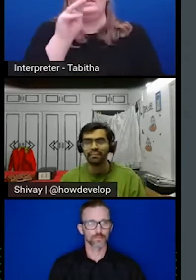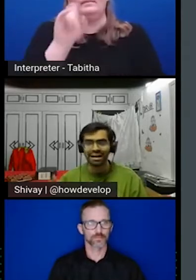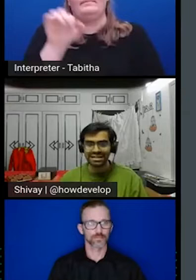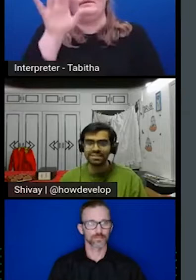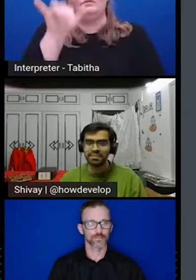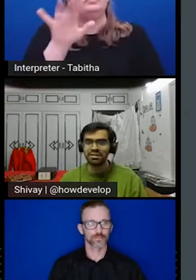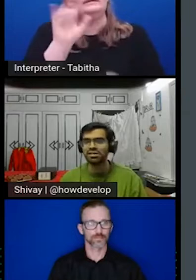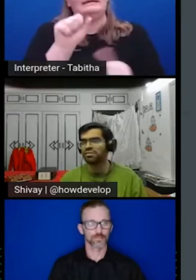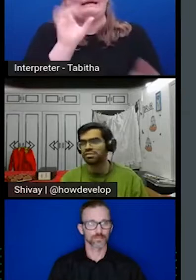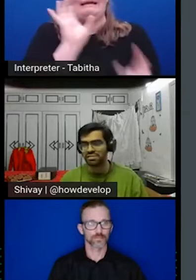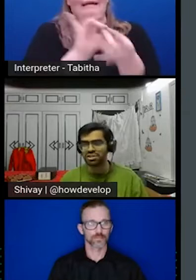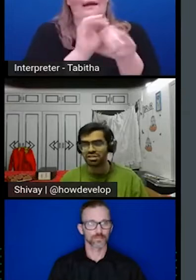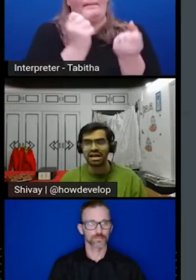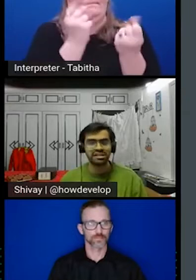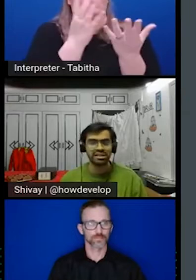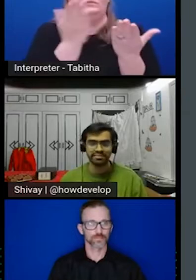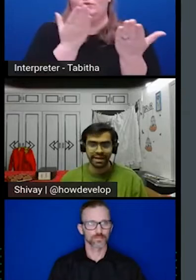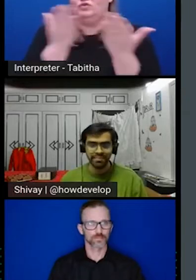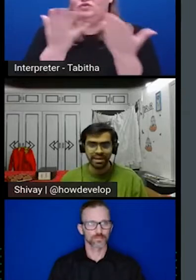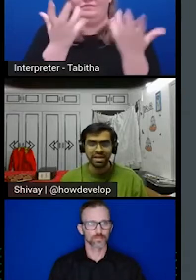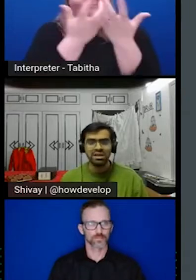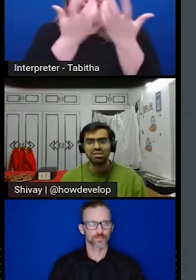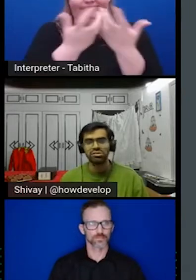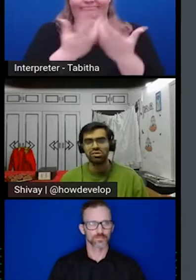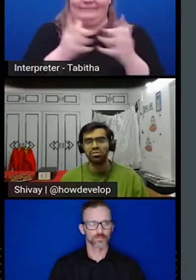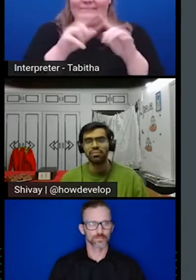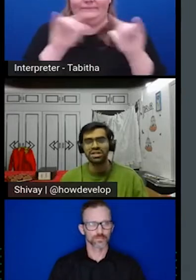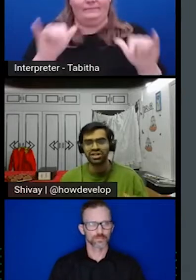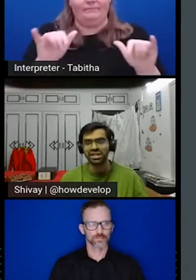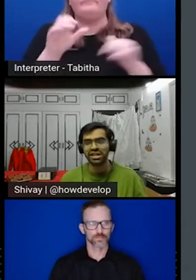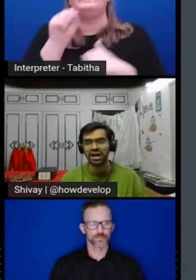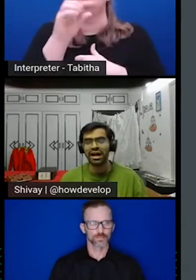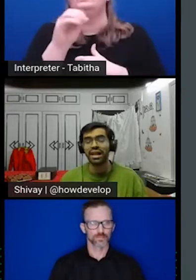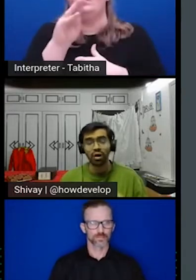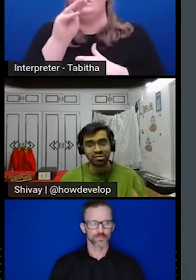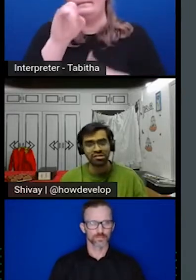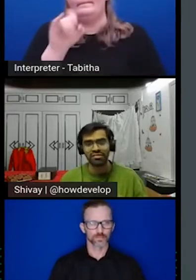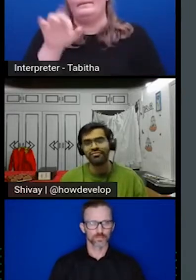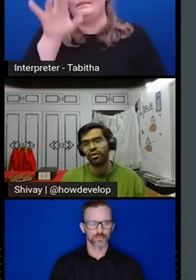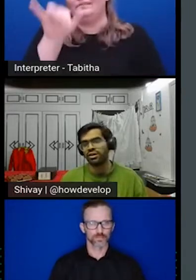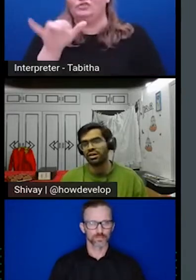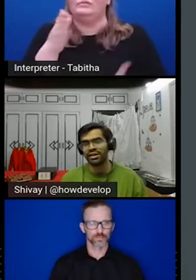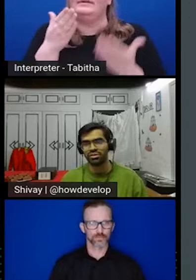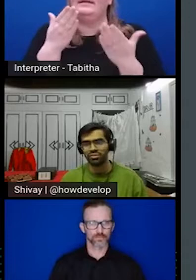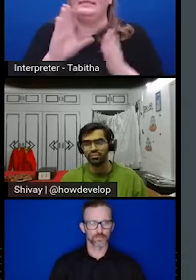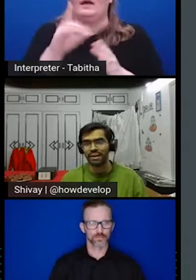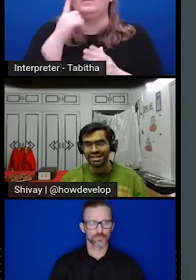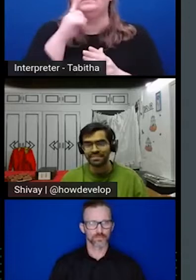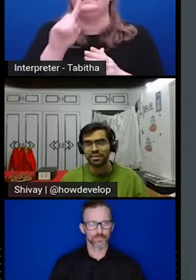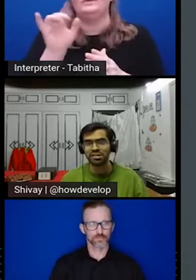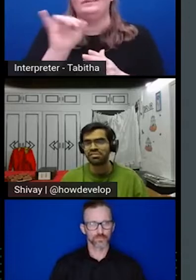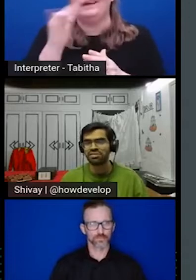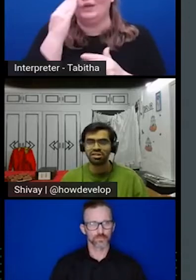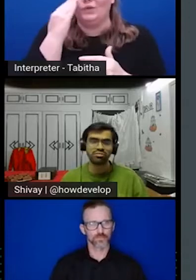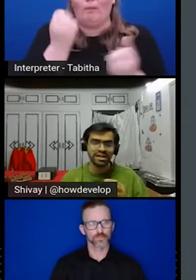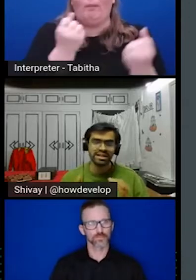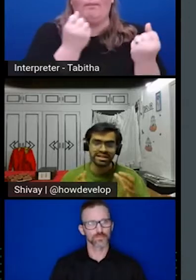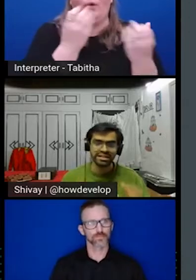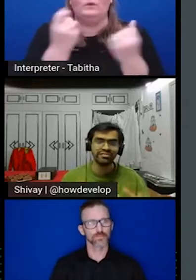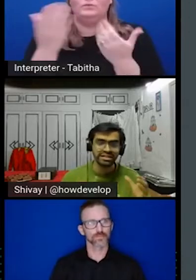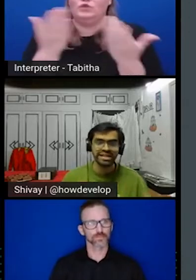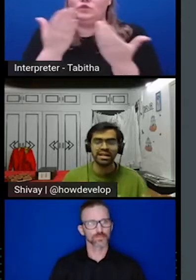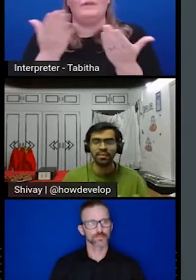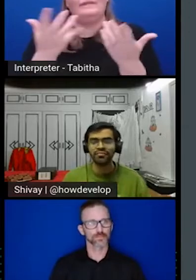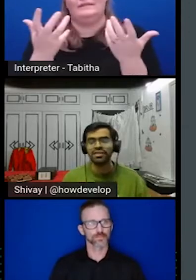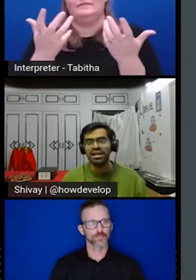connect multiple service meshes at the same time. So Meshery allows for multiple service meshes to be